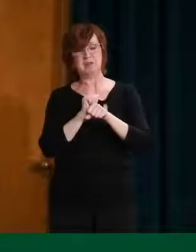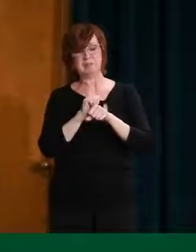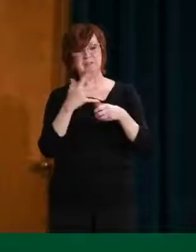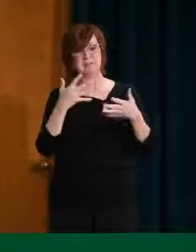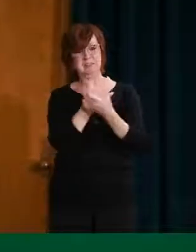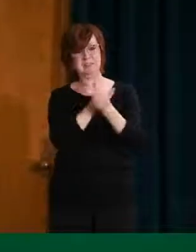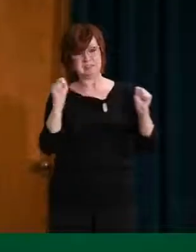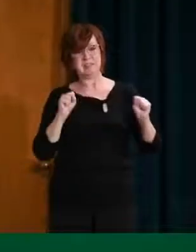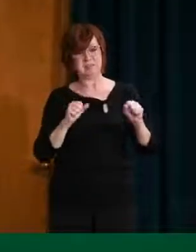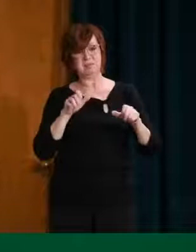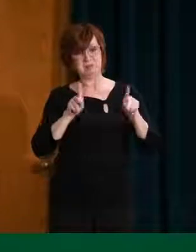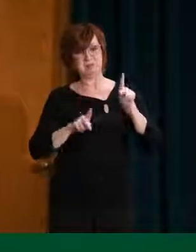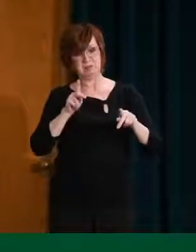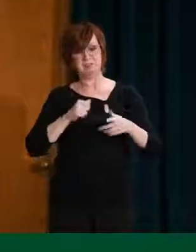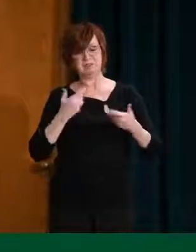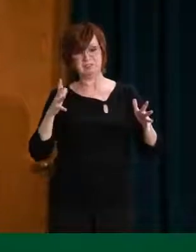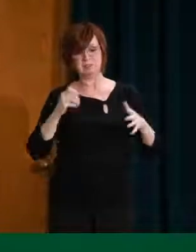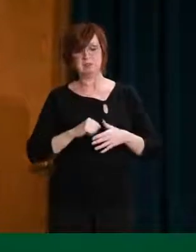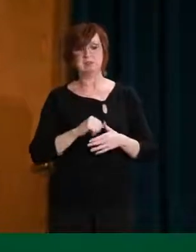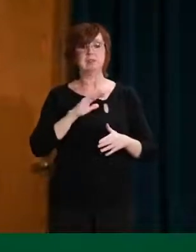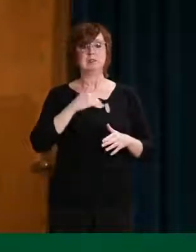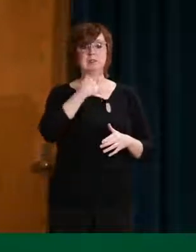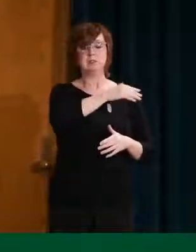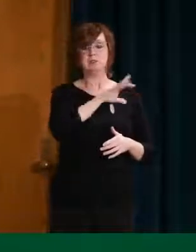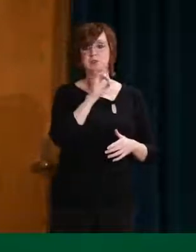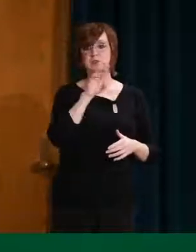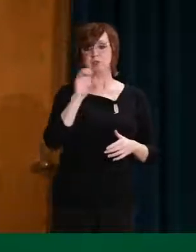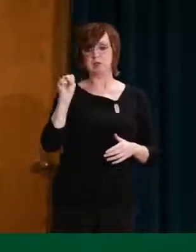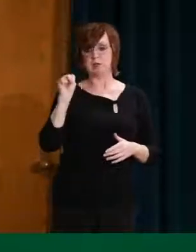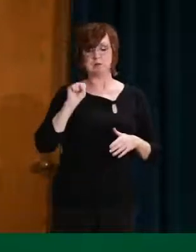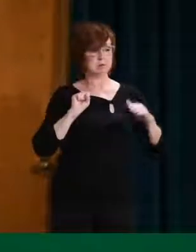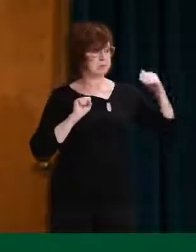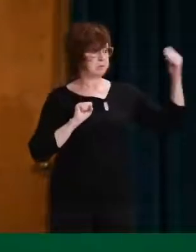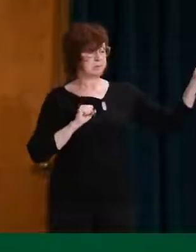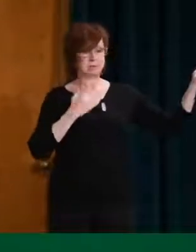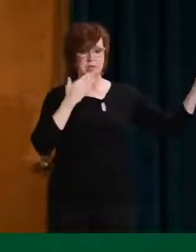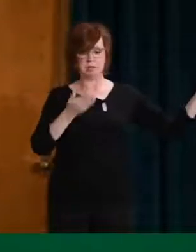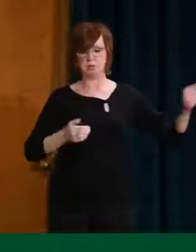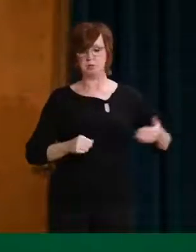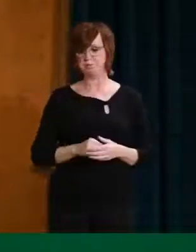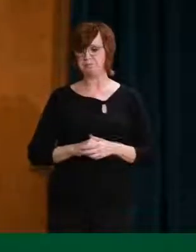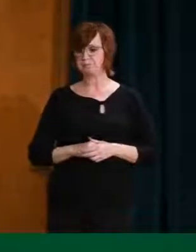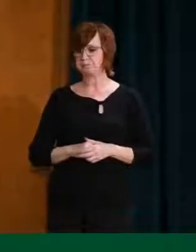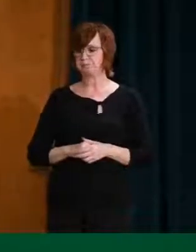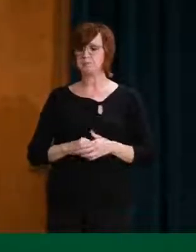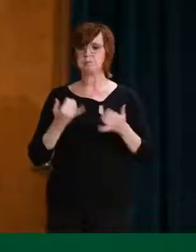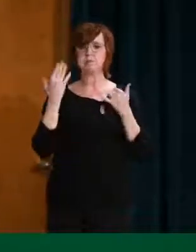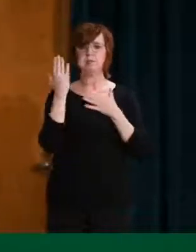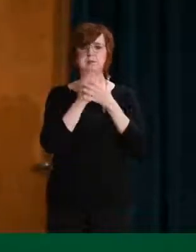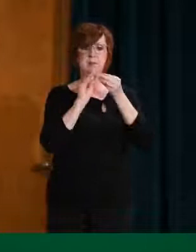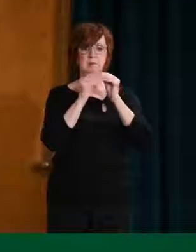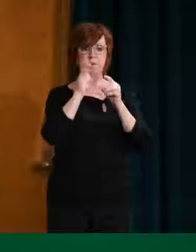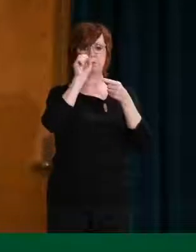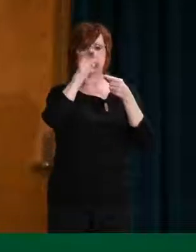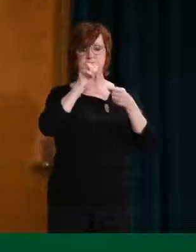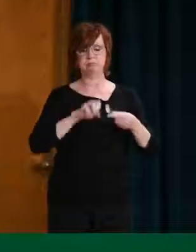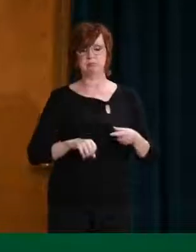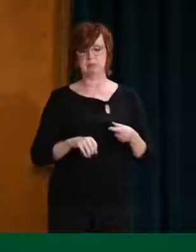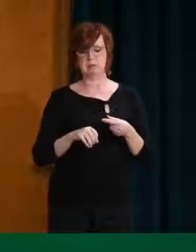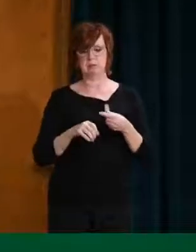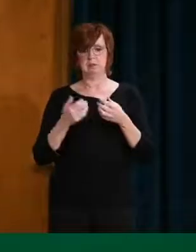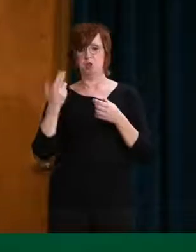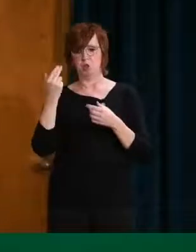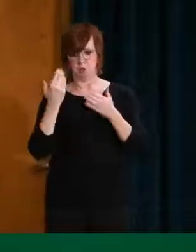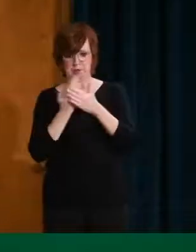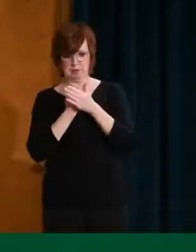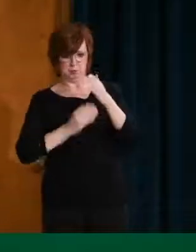Shahab? Thank you, Premier. So I'll just go over some of the details in the numbers. So as we know, 30 new cases,